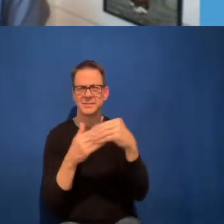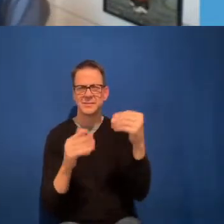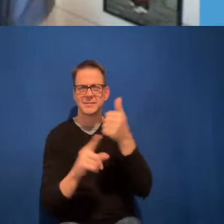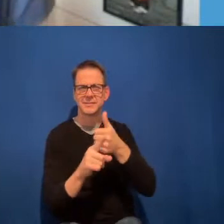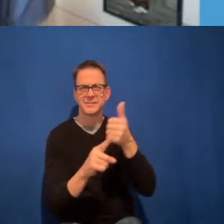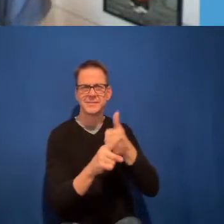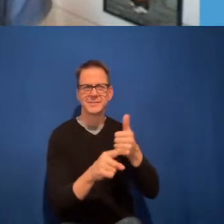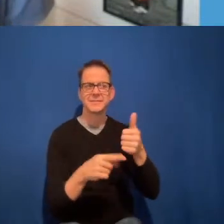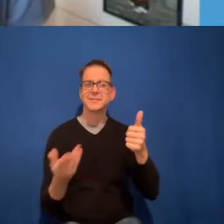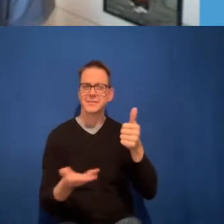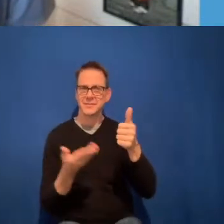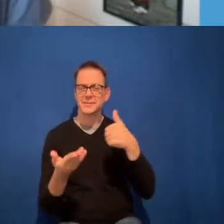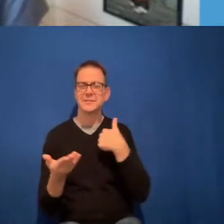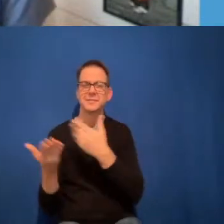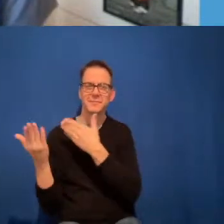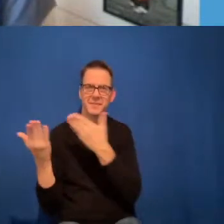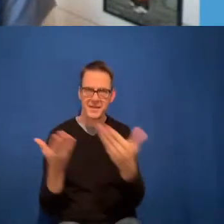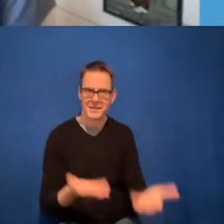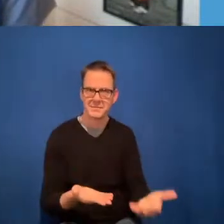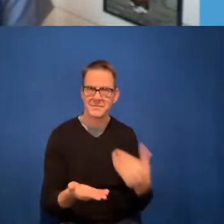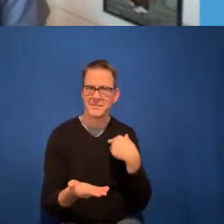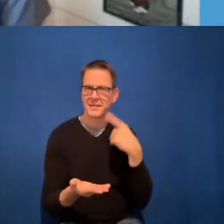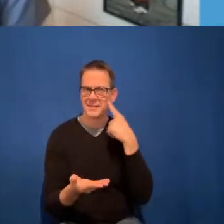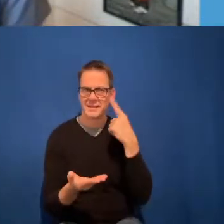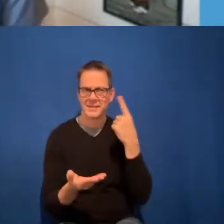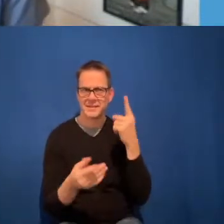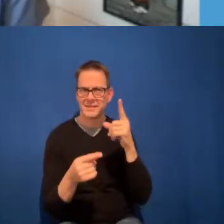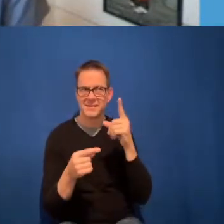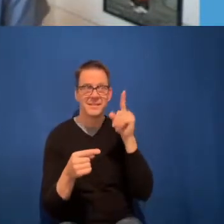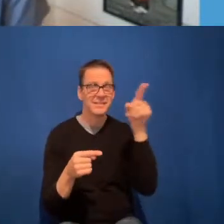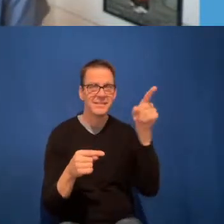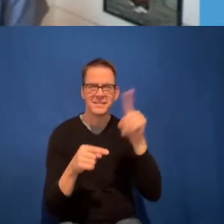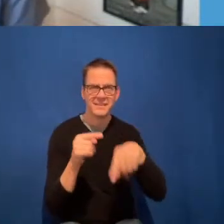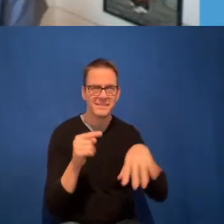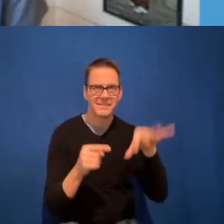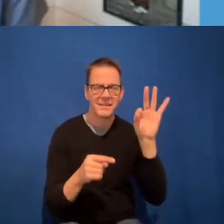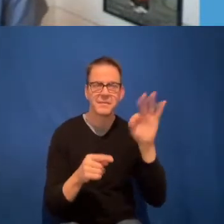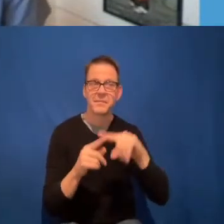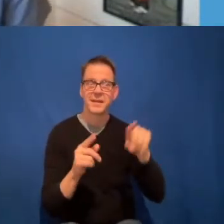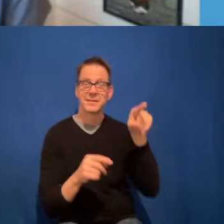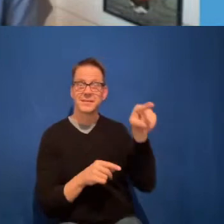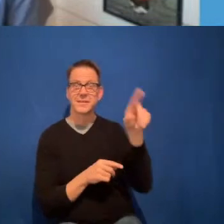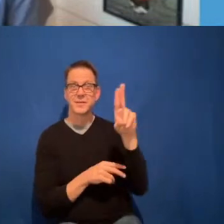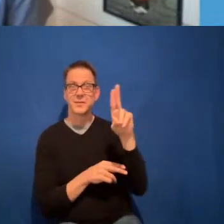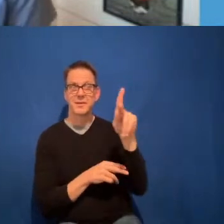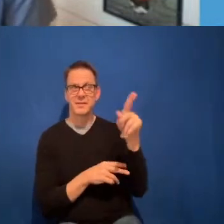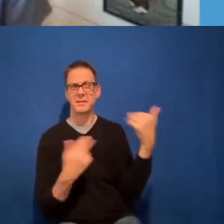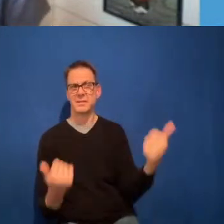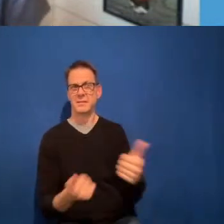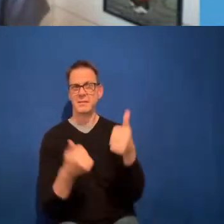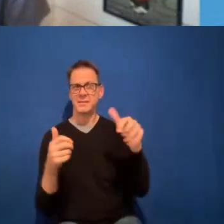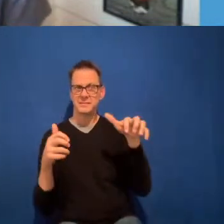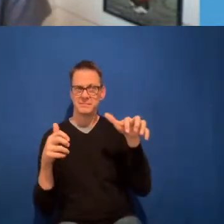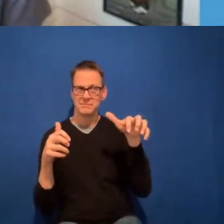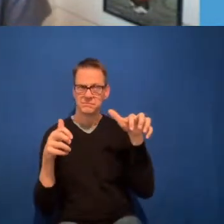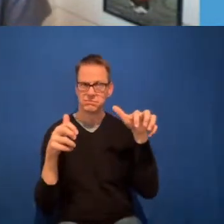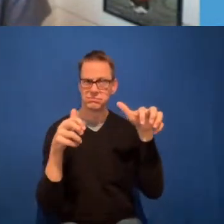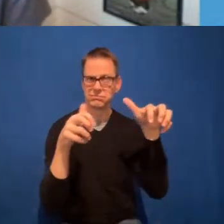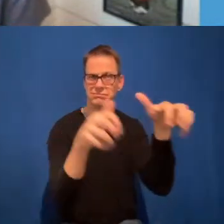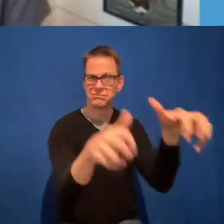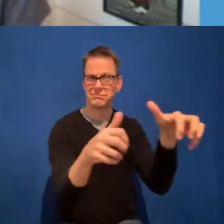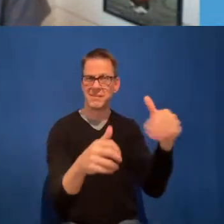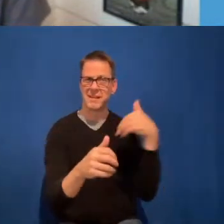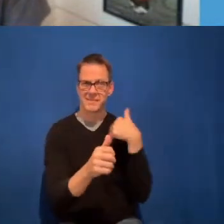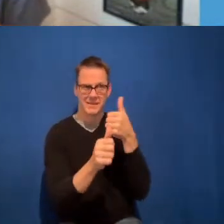And we brought those over thinking that we wouldn't be able to, we wouldn't know how to find them. But in the UK, they're everywhere. Every single household gets,